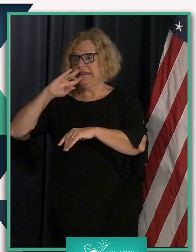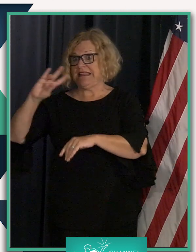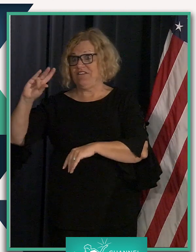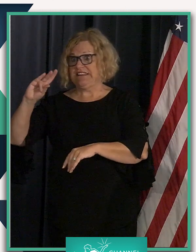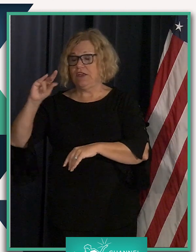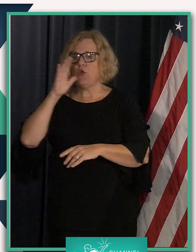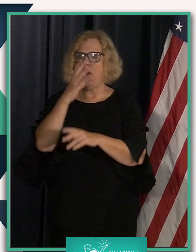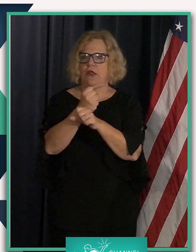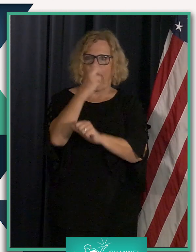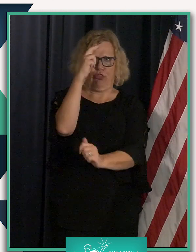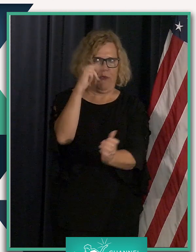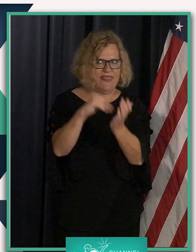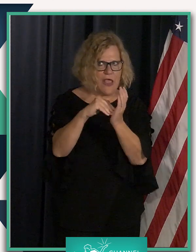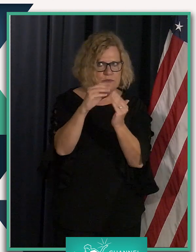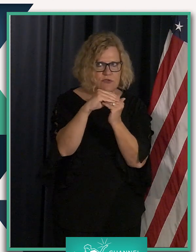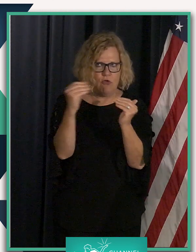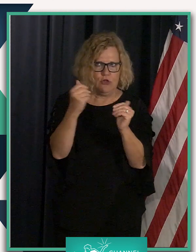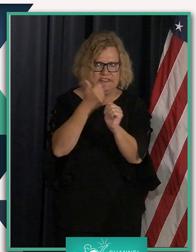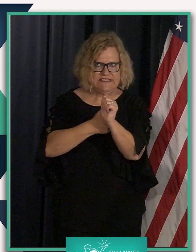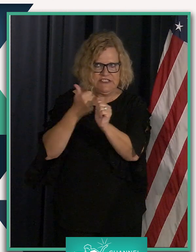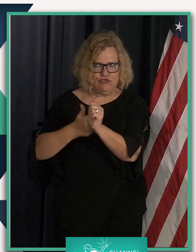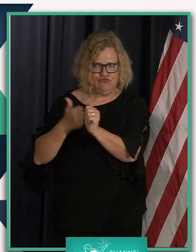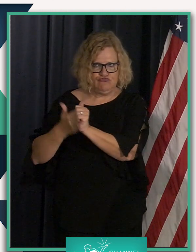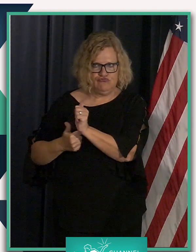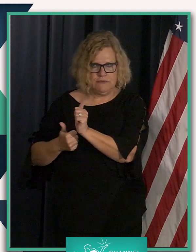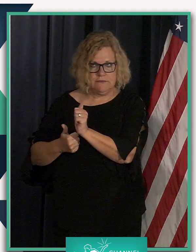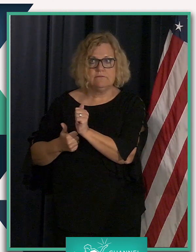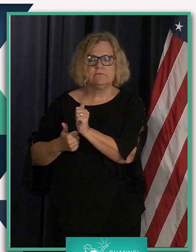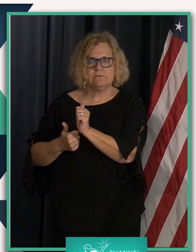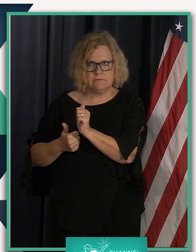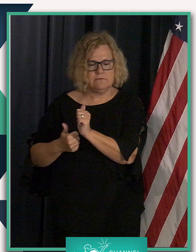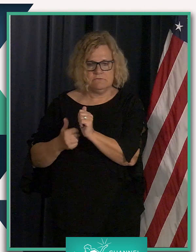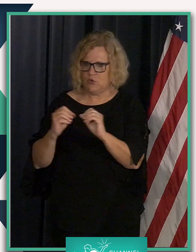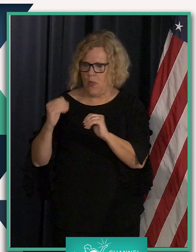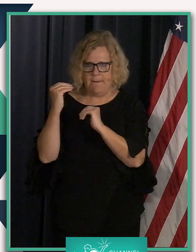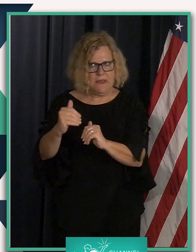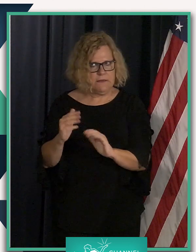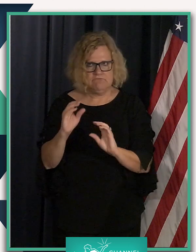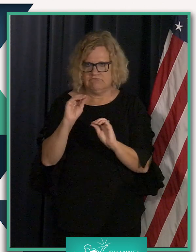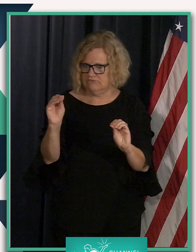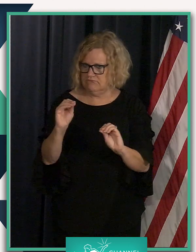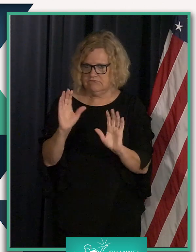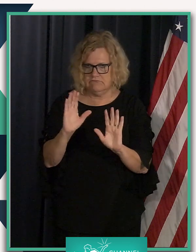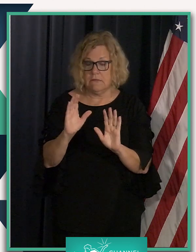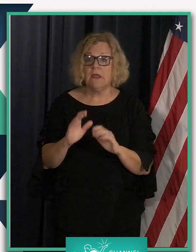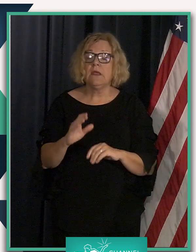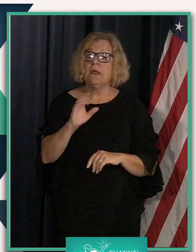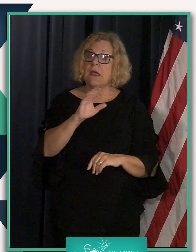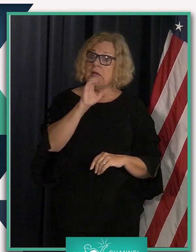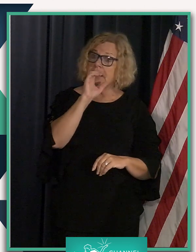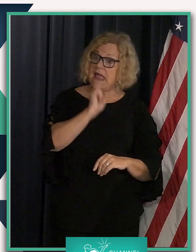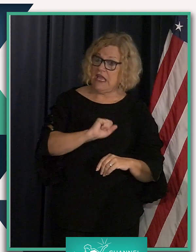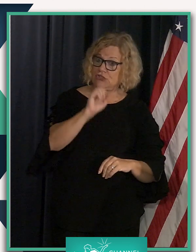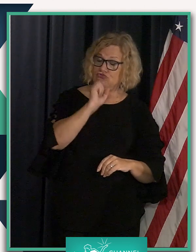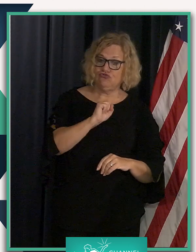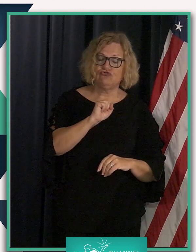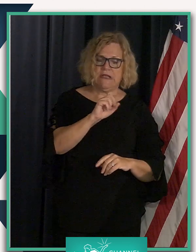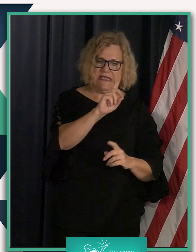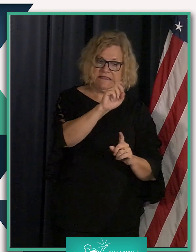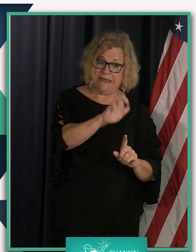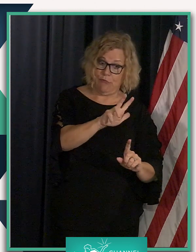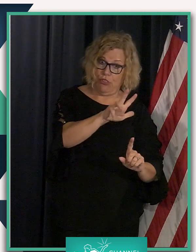you'll get $3,000 for each child. There's no limit. Now, the age is